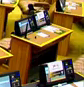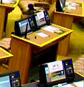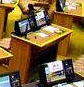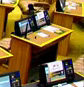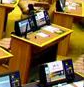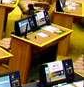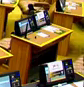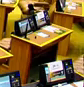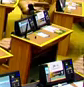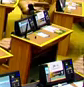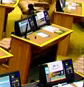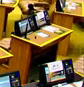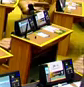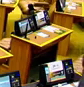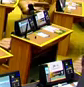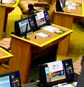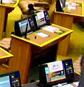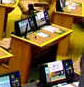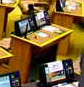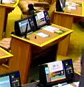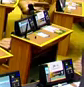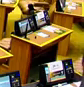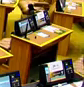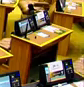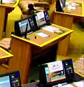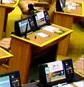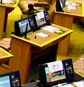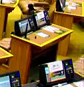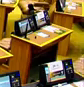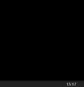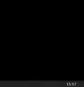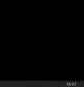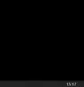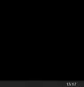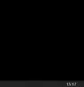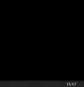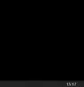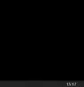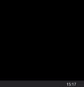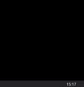Long live.